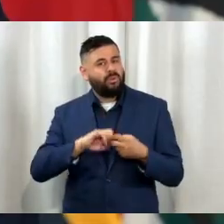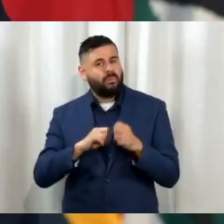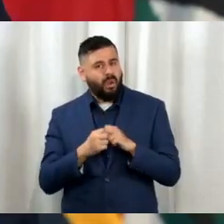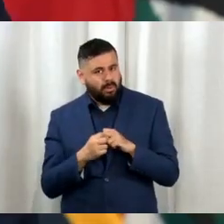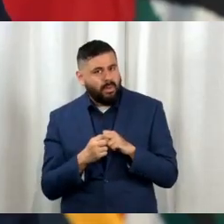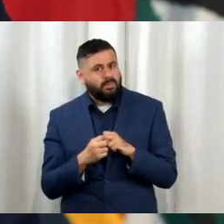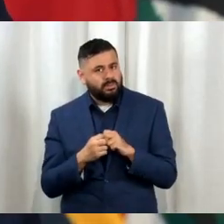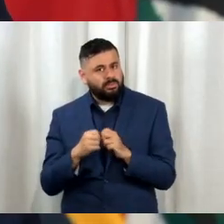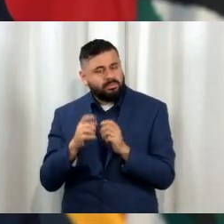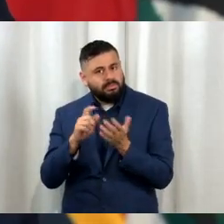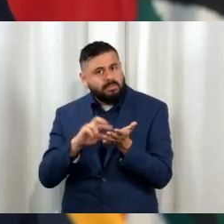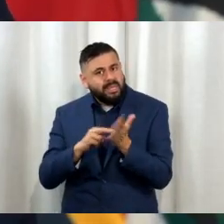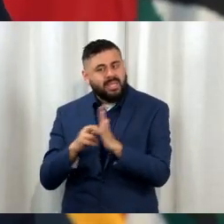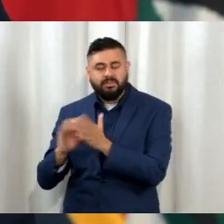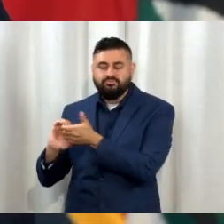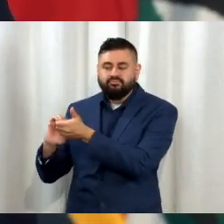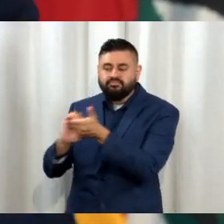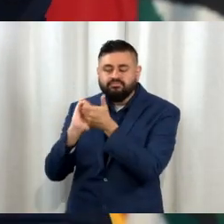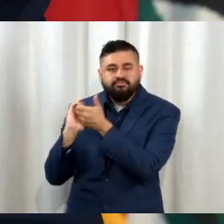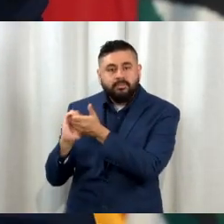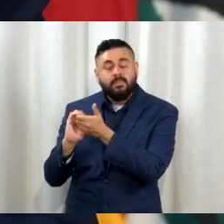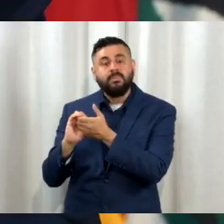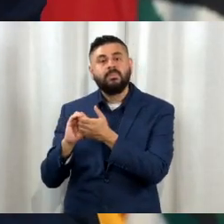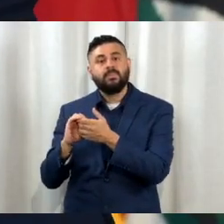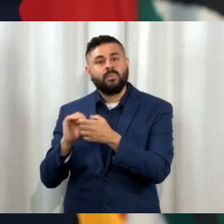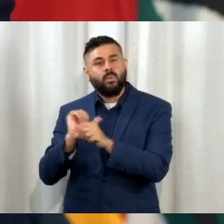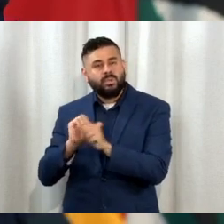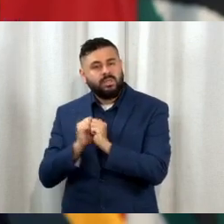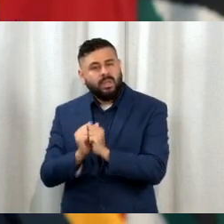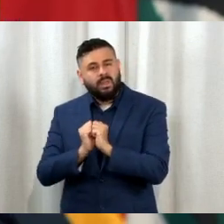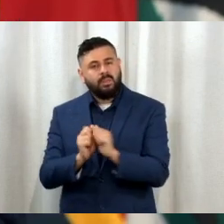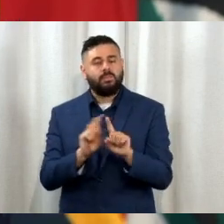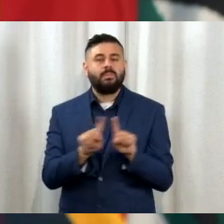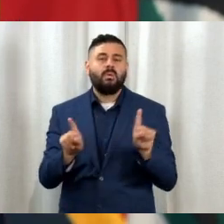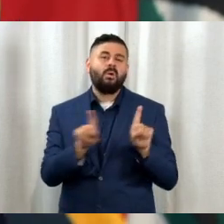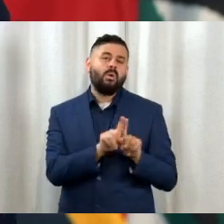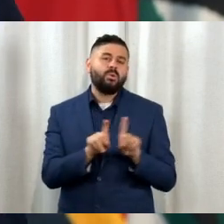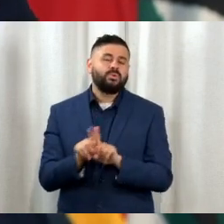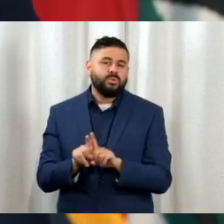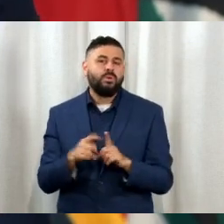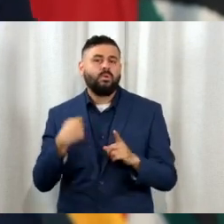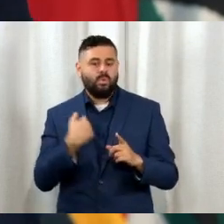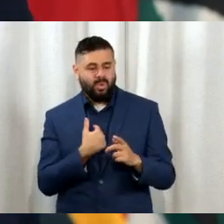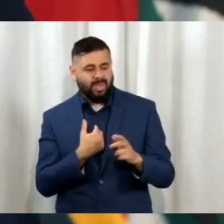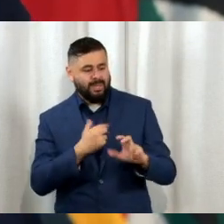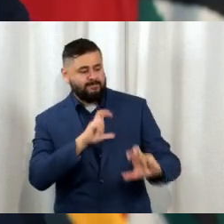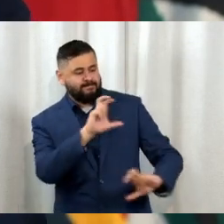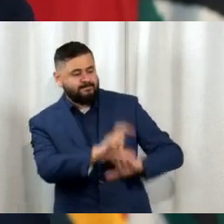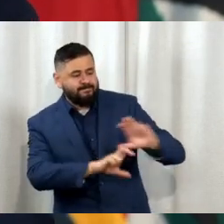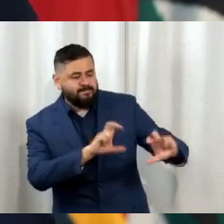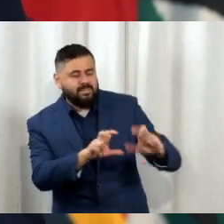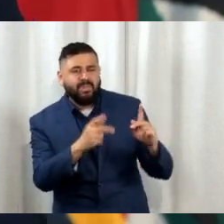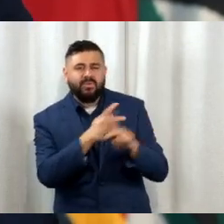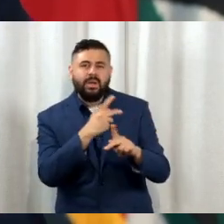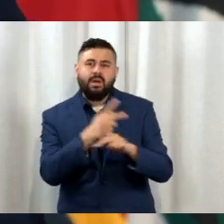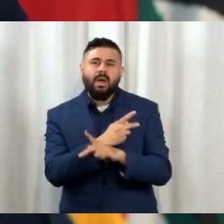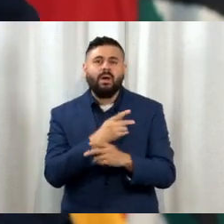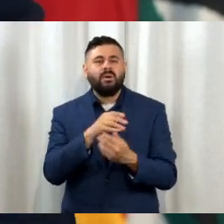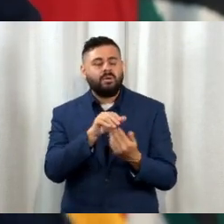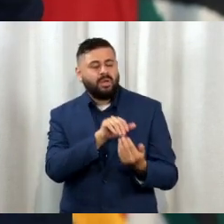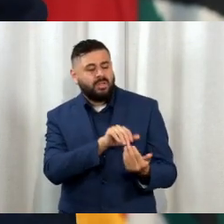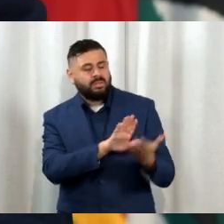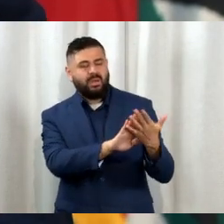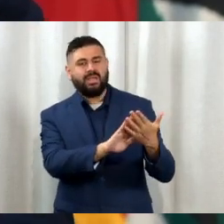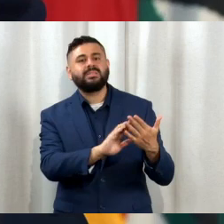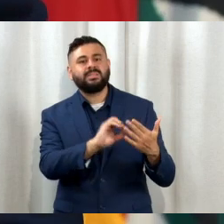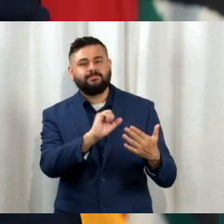solutions. But I think it also is important as we continue to invest in responding to homelessness and address these challenges